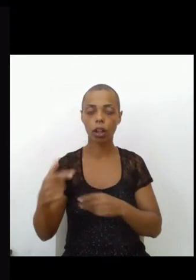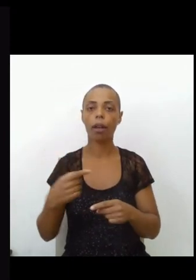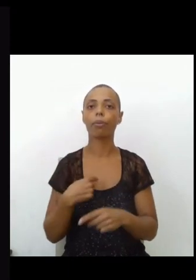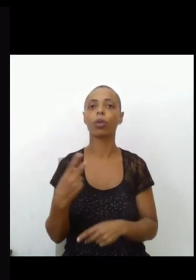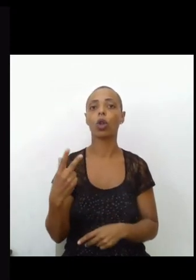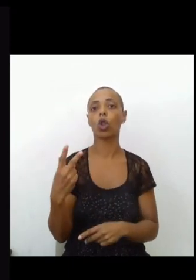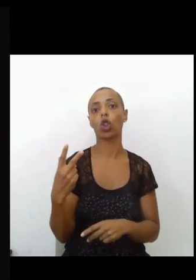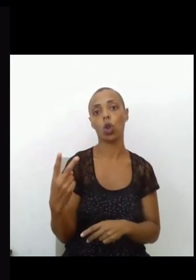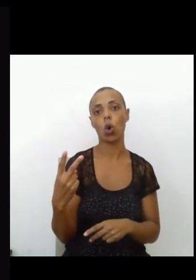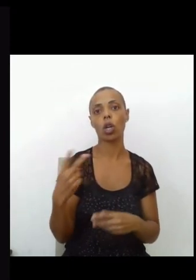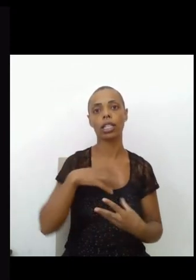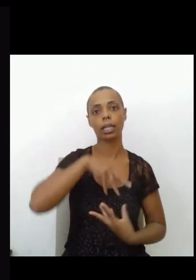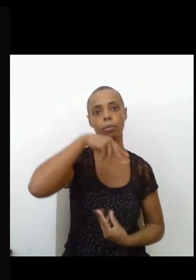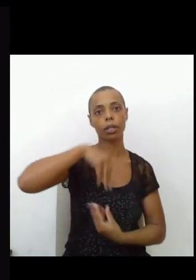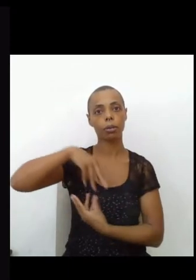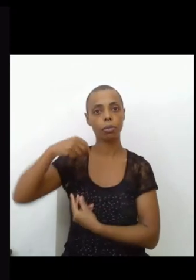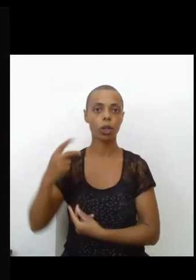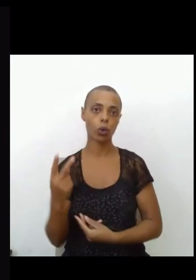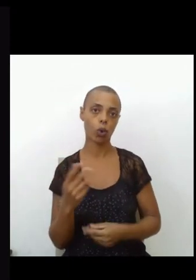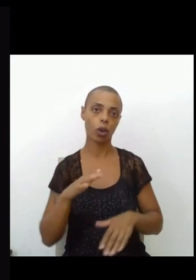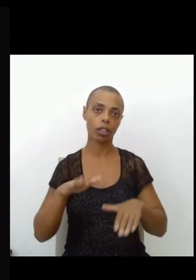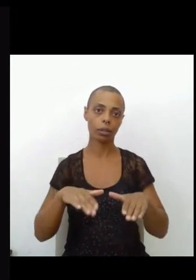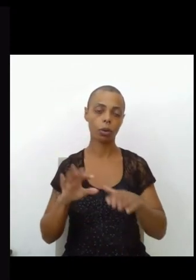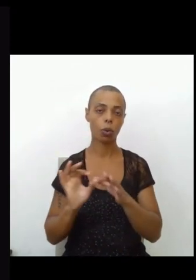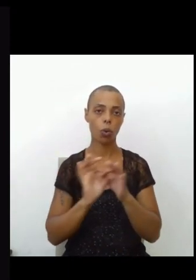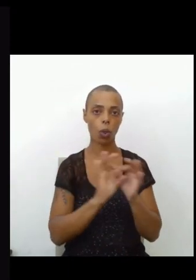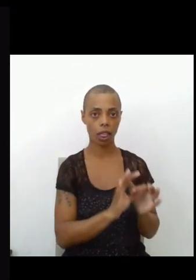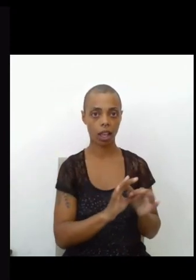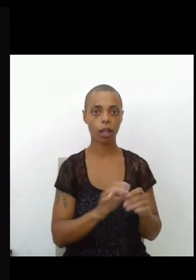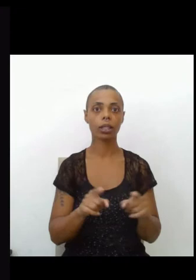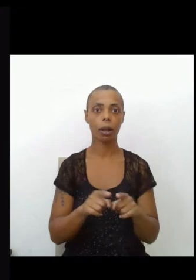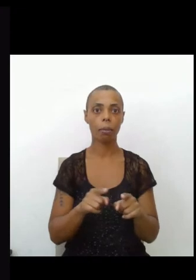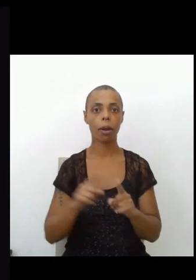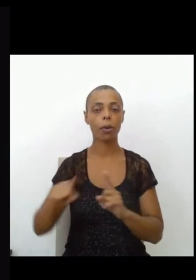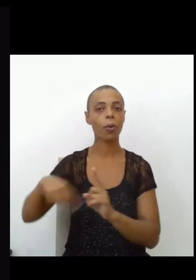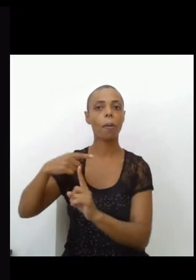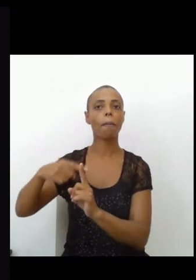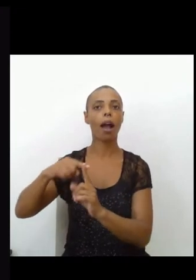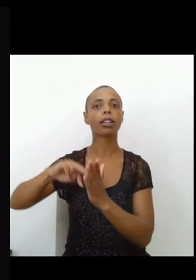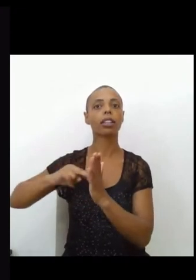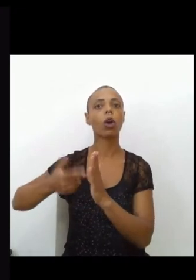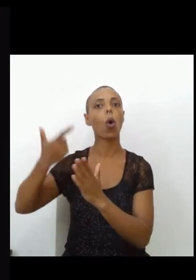and the plus sign referring to other allies